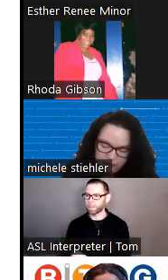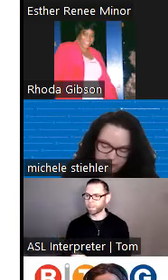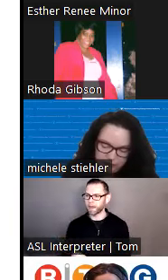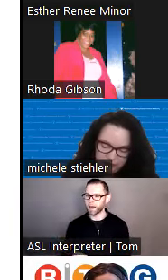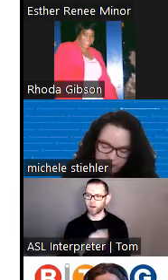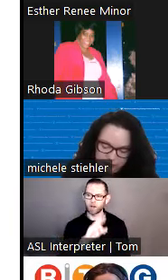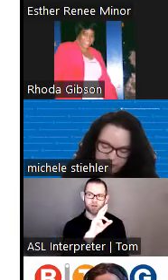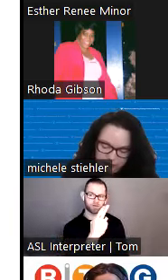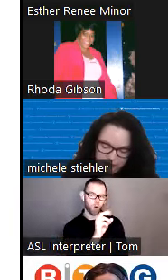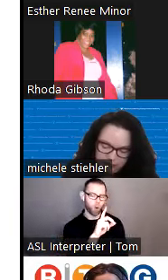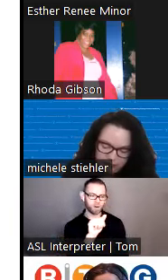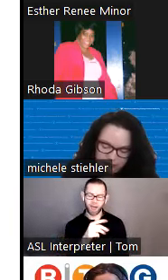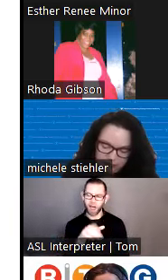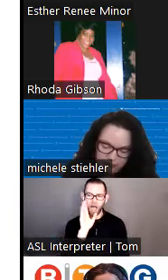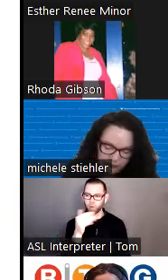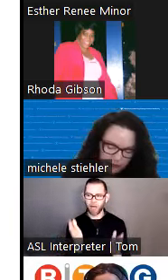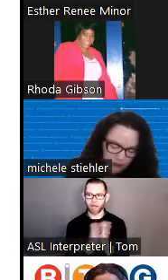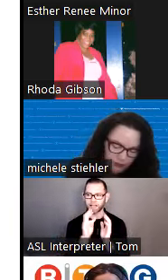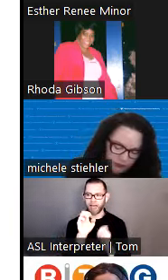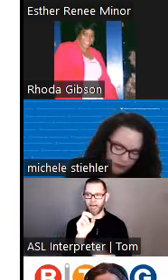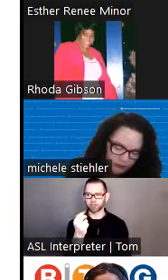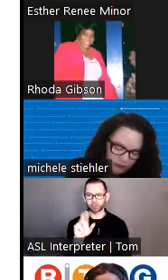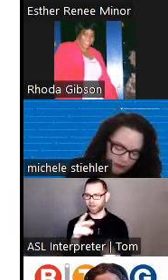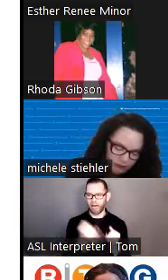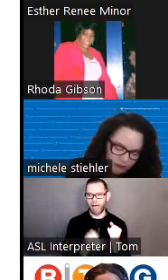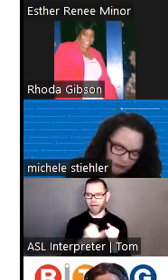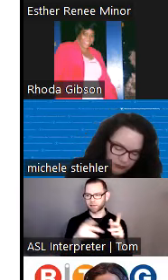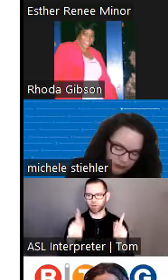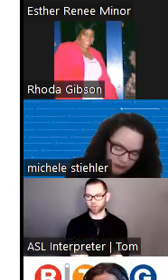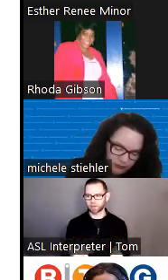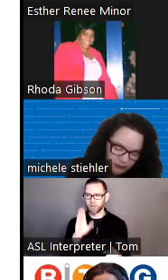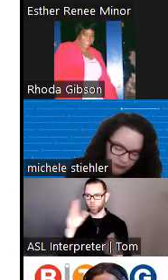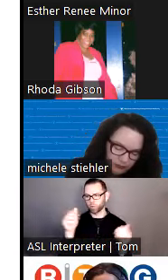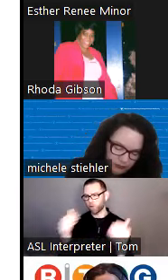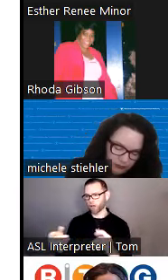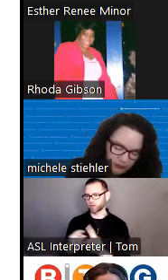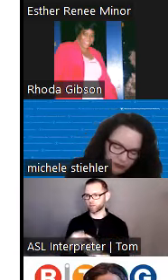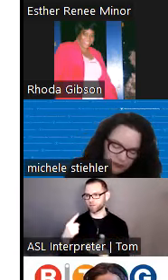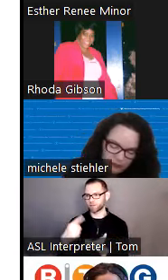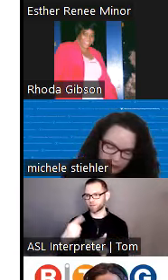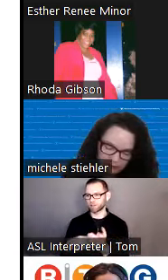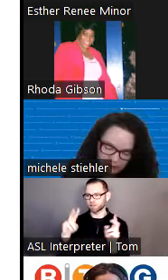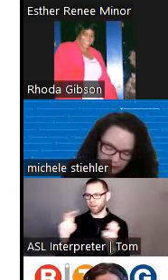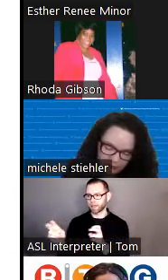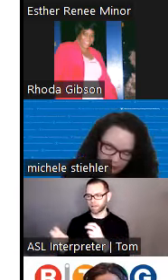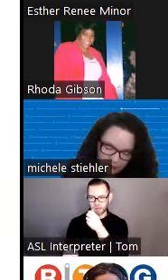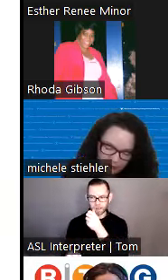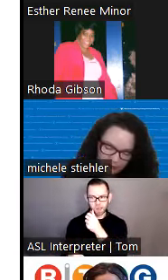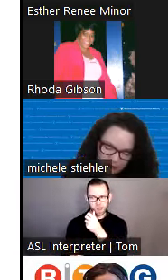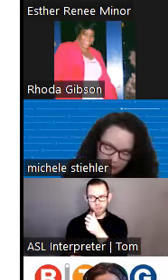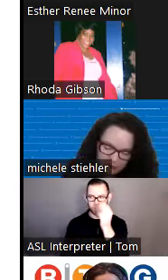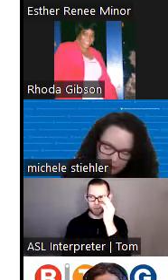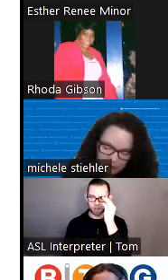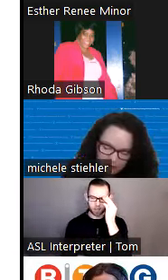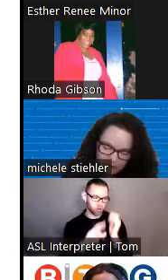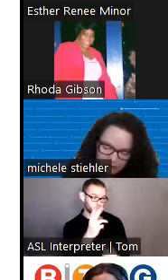the last person to ask a question in this section before we move on to our discussion topic. Go ahead, Esther. I'll put it in